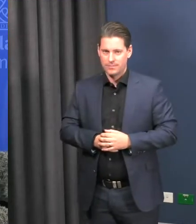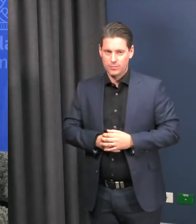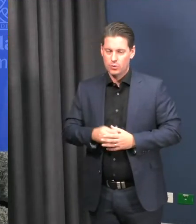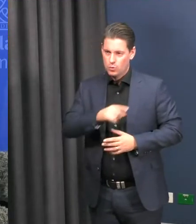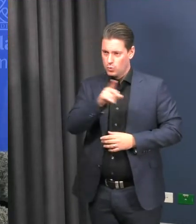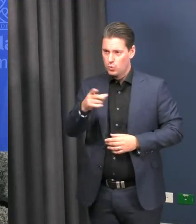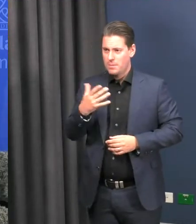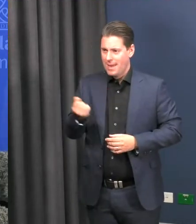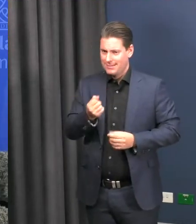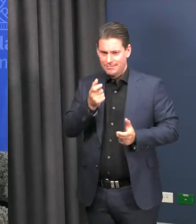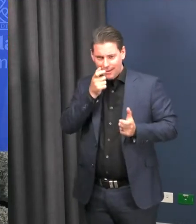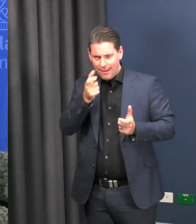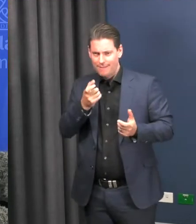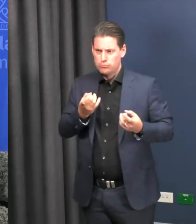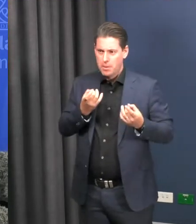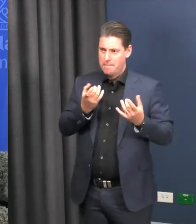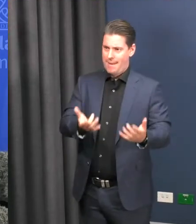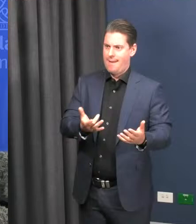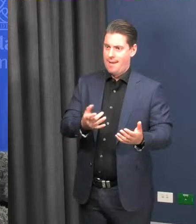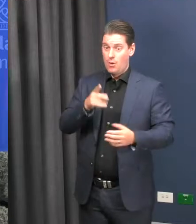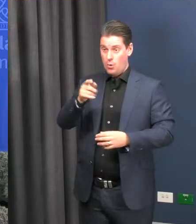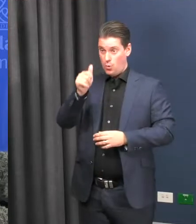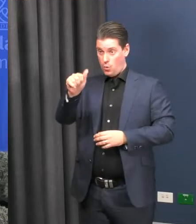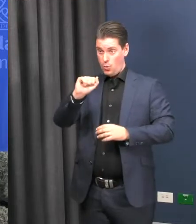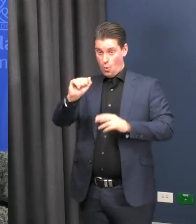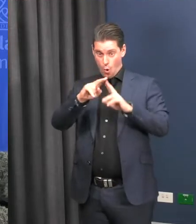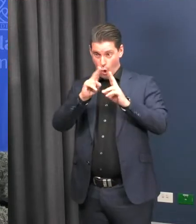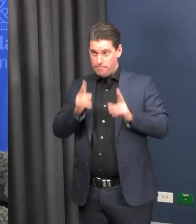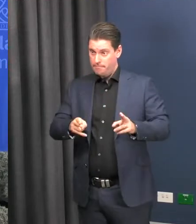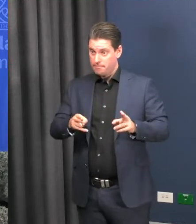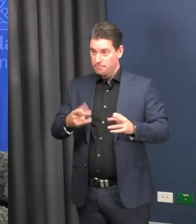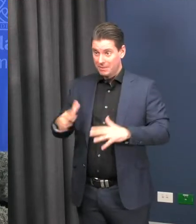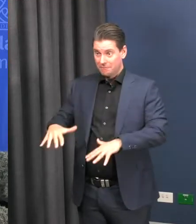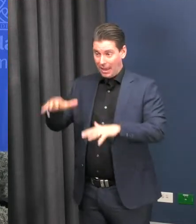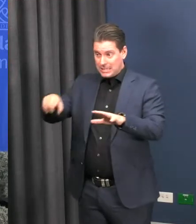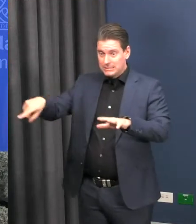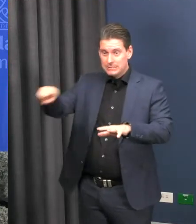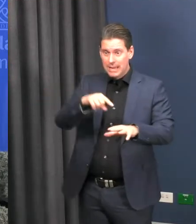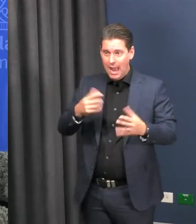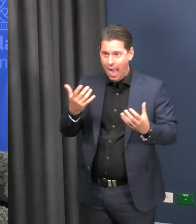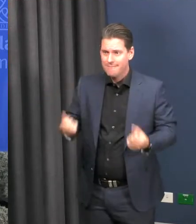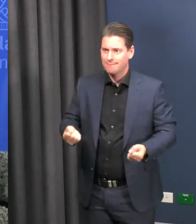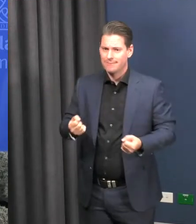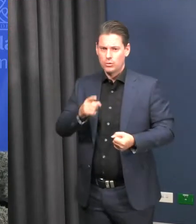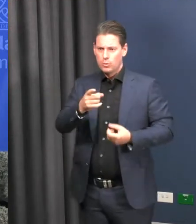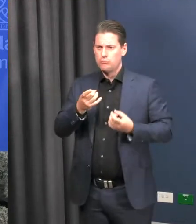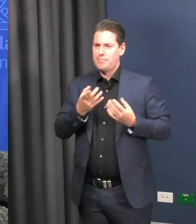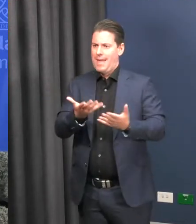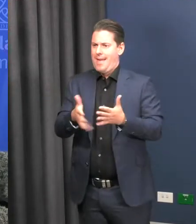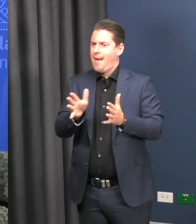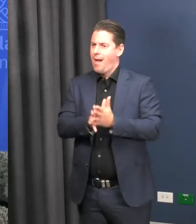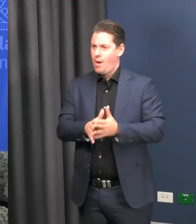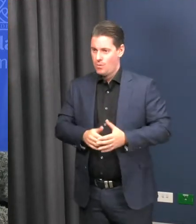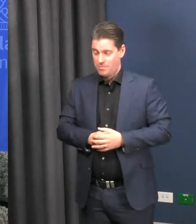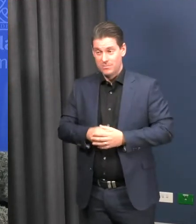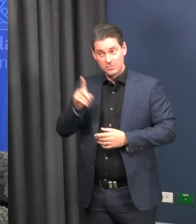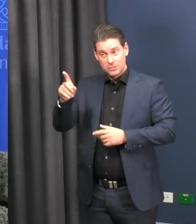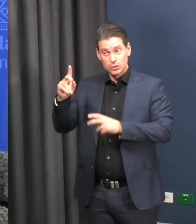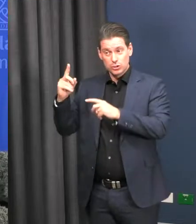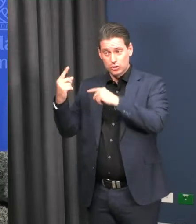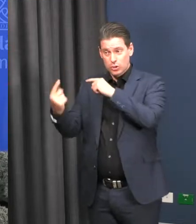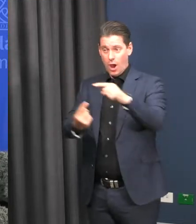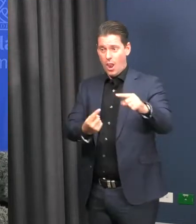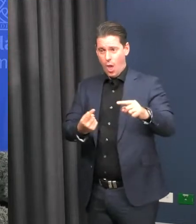you and your family, and that involves actively knowing the things that you need to do ahead of it. But a system like this does generate significant